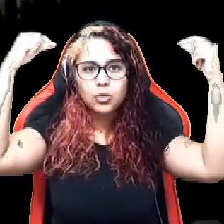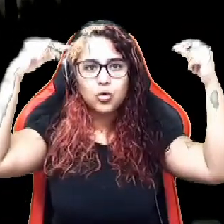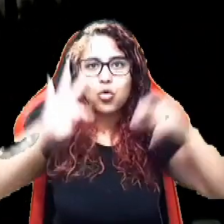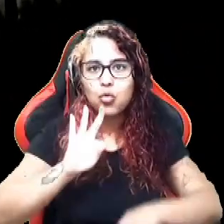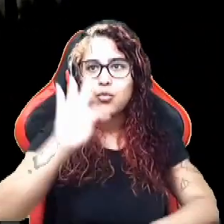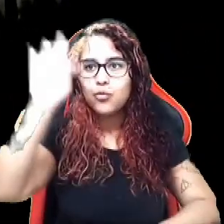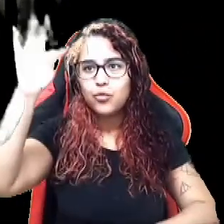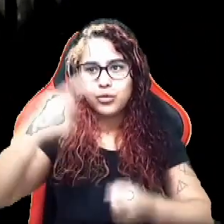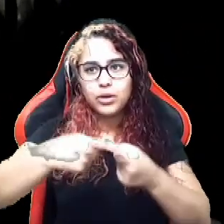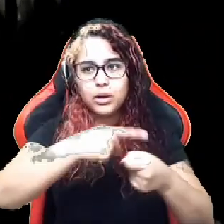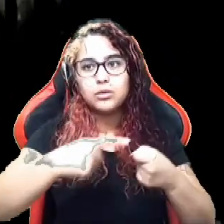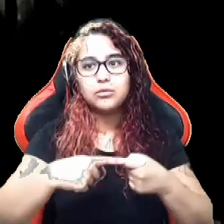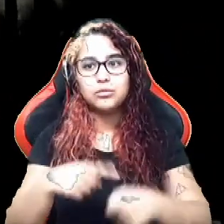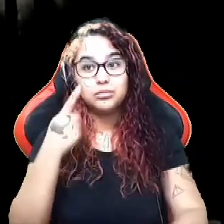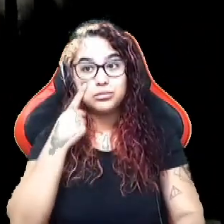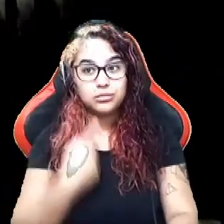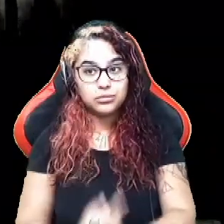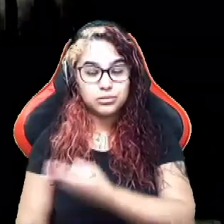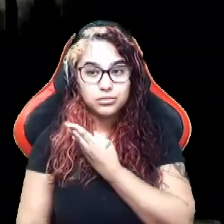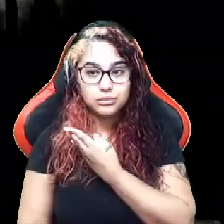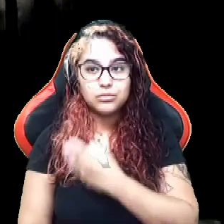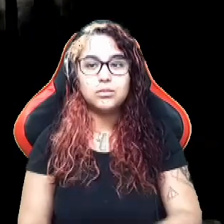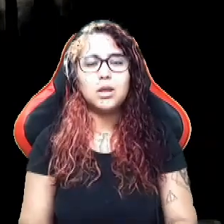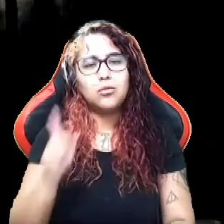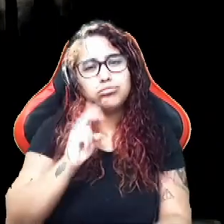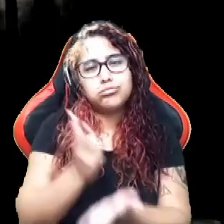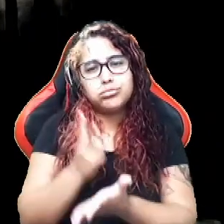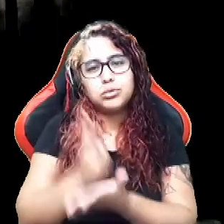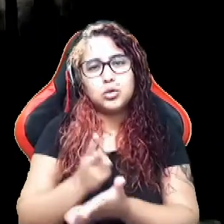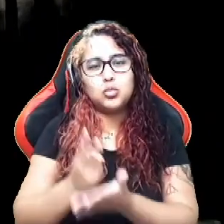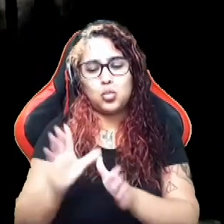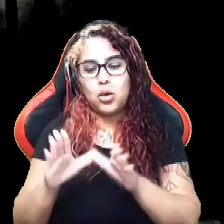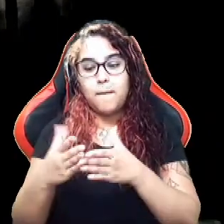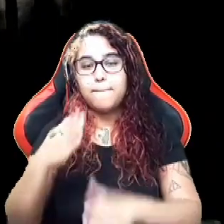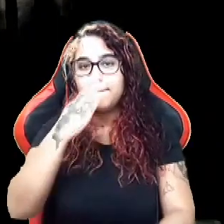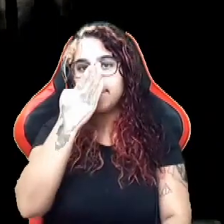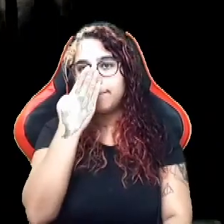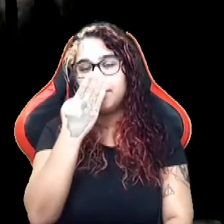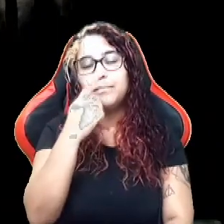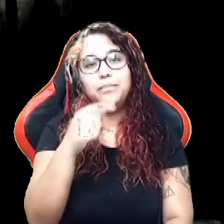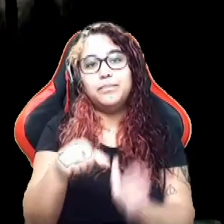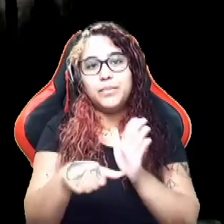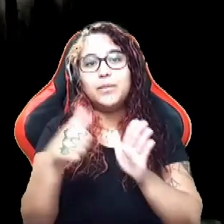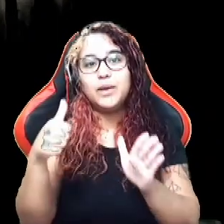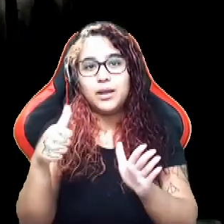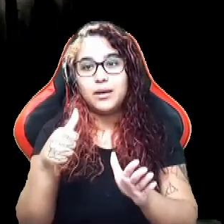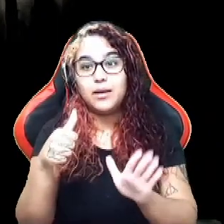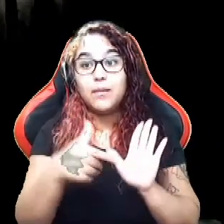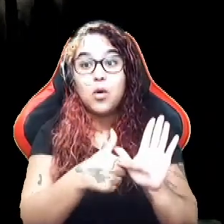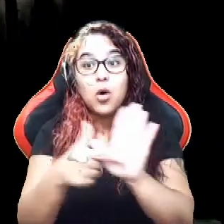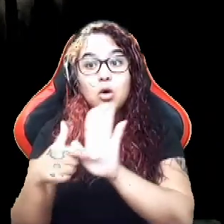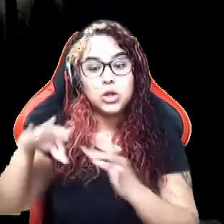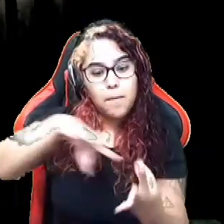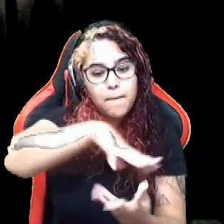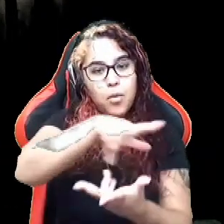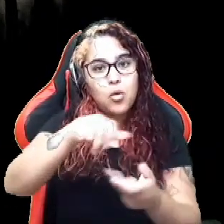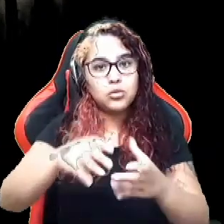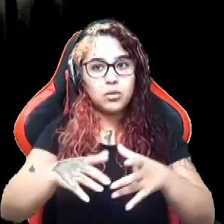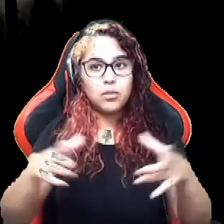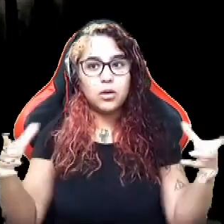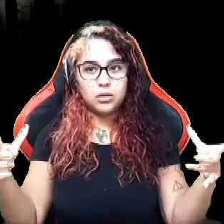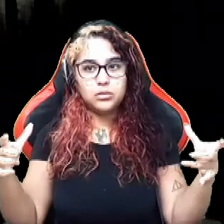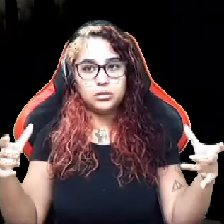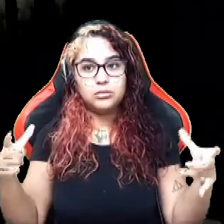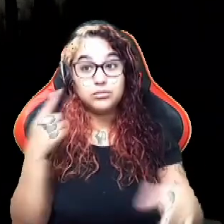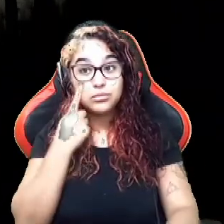Halo Infinite, que é a continuação de Halo. I want to show you a couple of games that I like. For example, Halo Infinite, which takes place in an